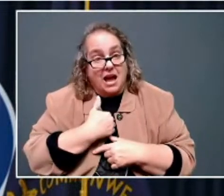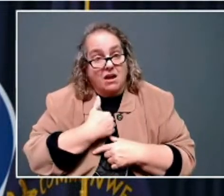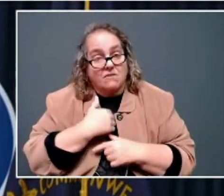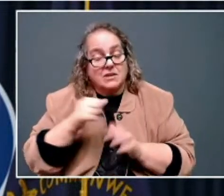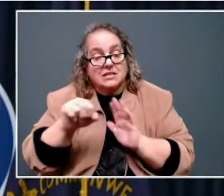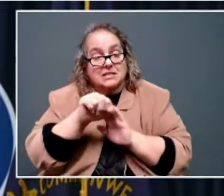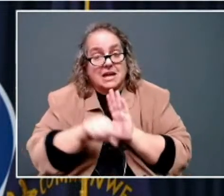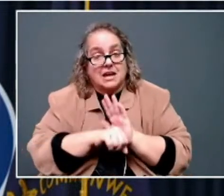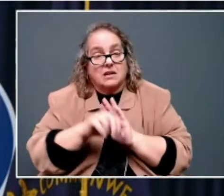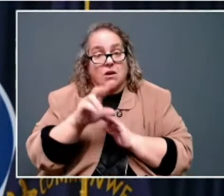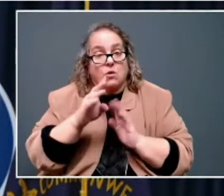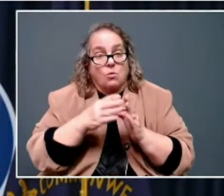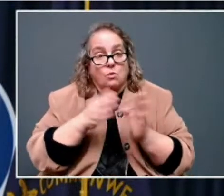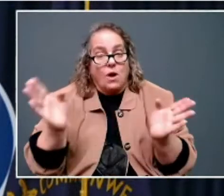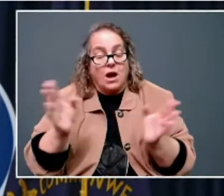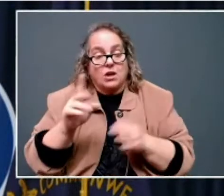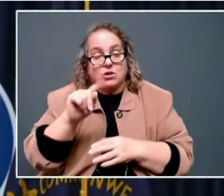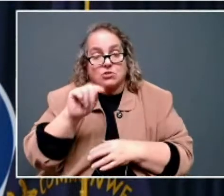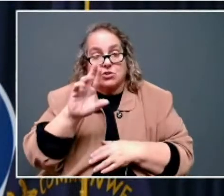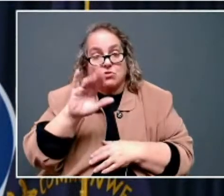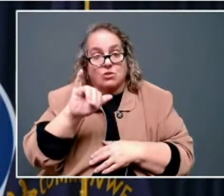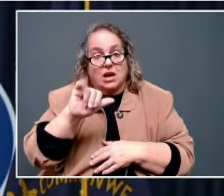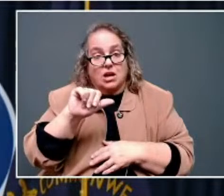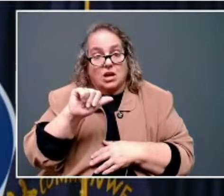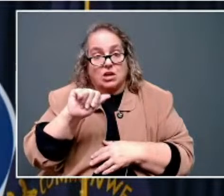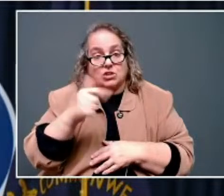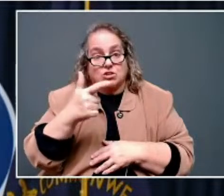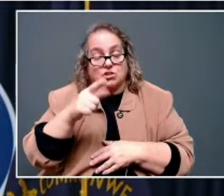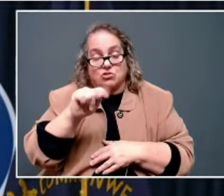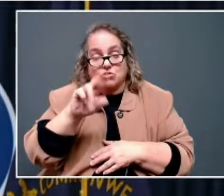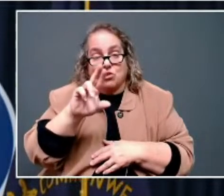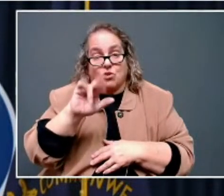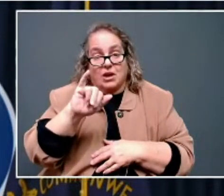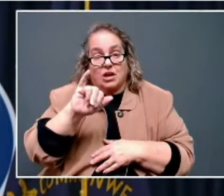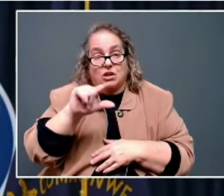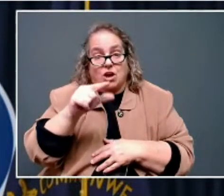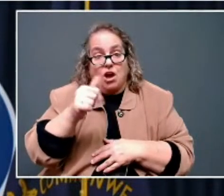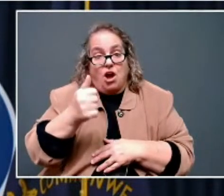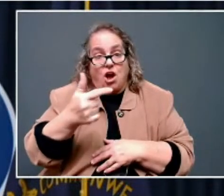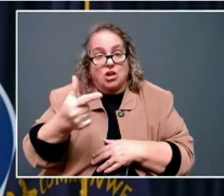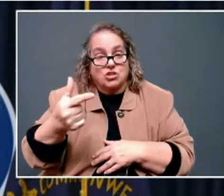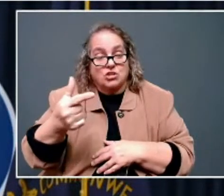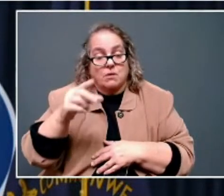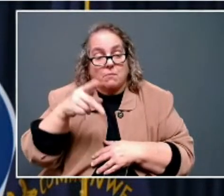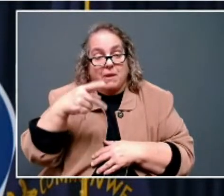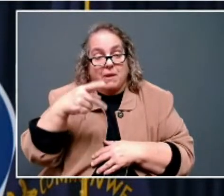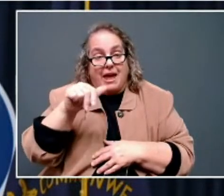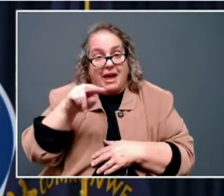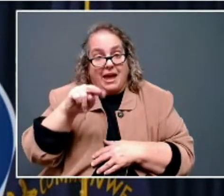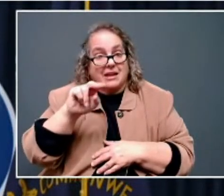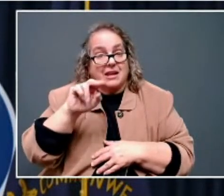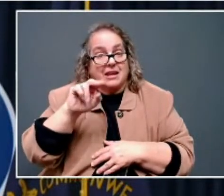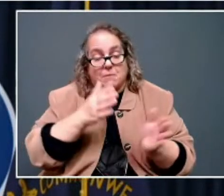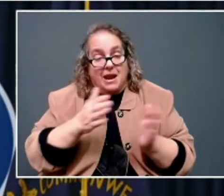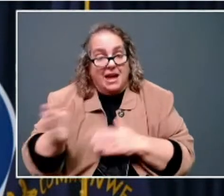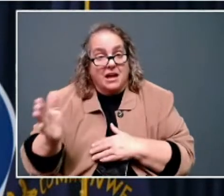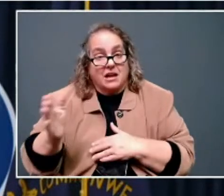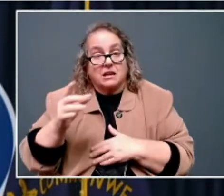triage plans for hospitals to use if they run out of resources, as to determine who gets care and who